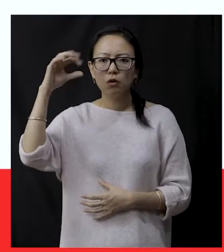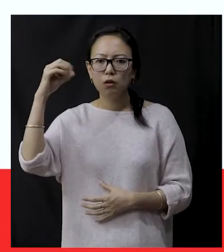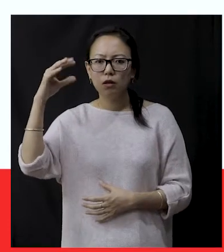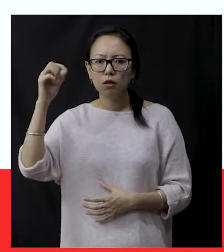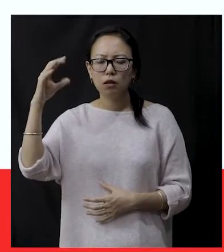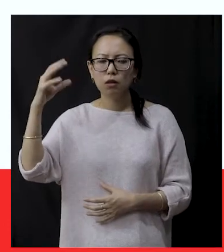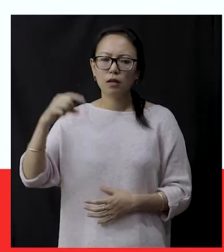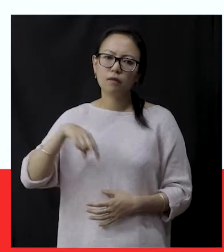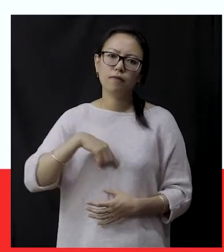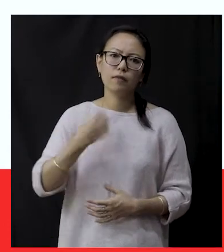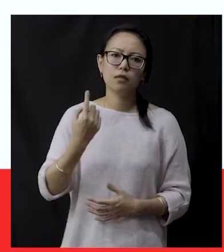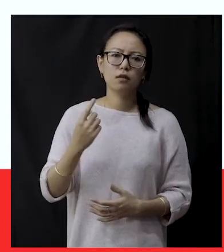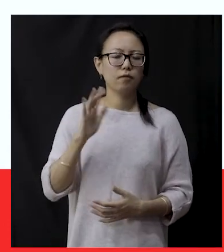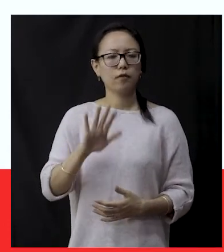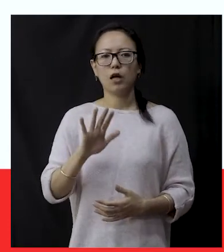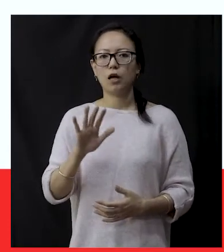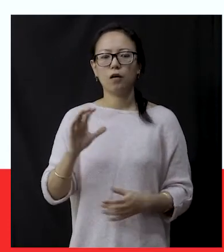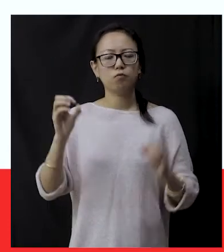own,